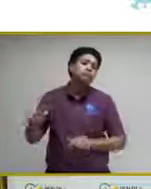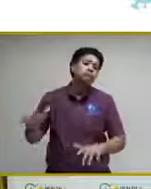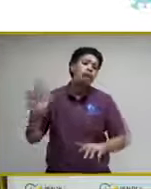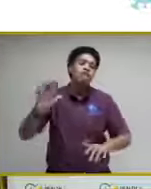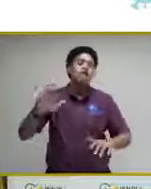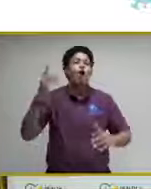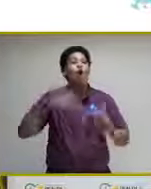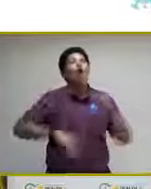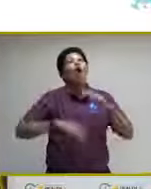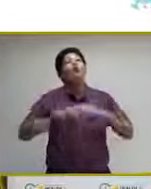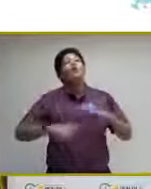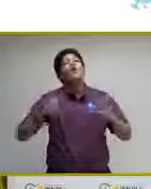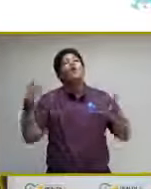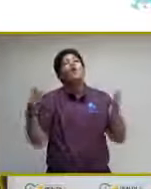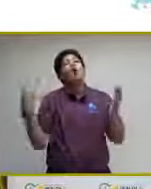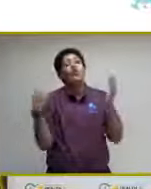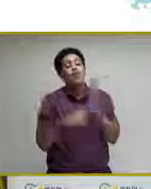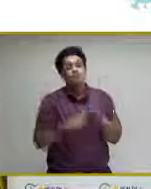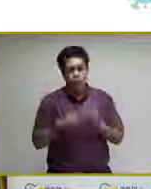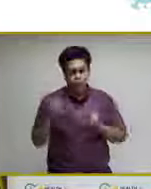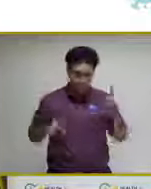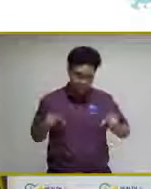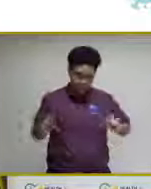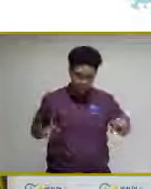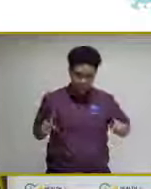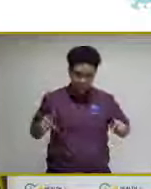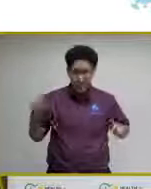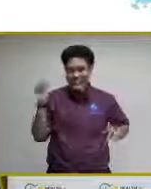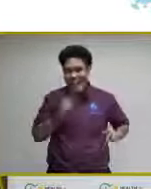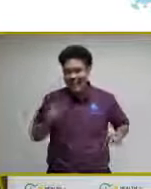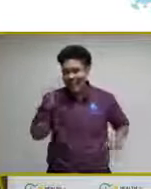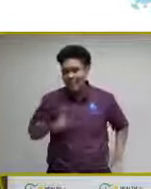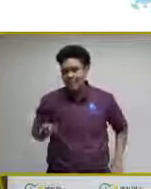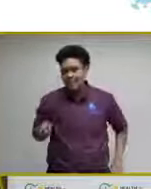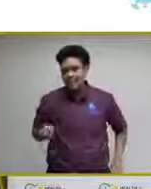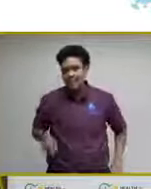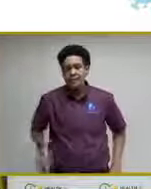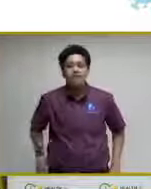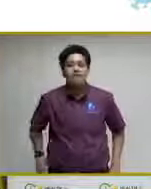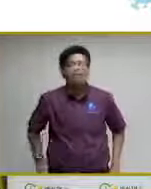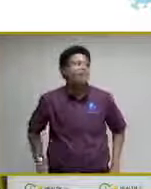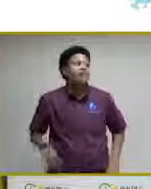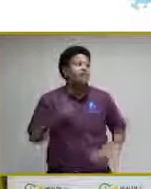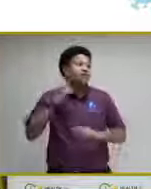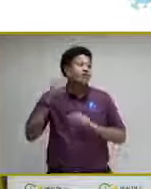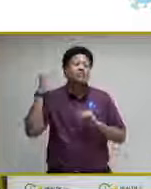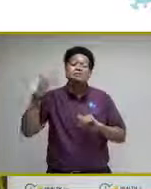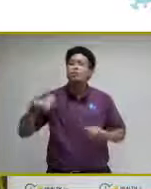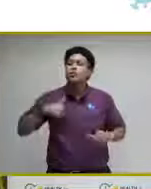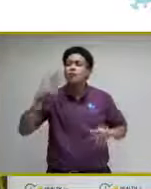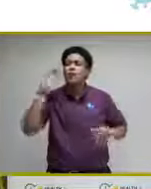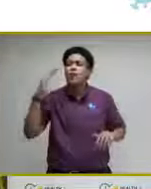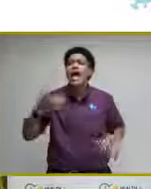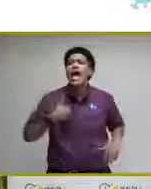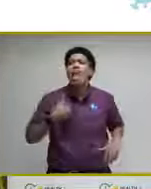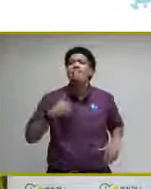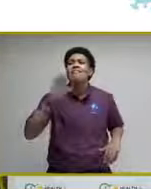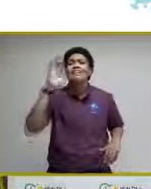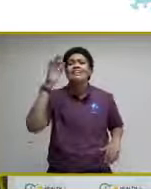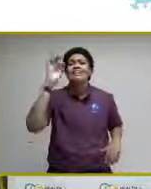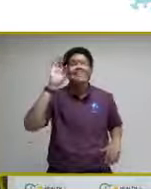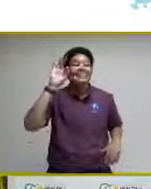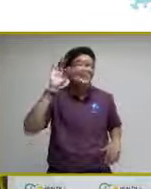least 1,000 vaccinations per day. It is anticipated that we will have at least